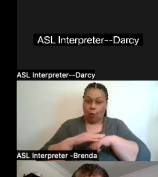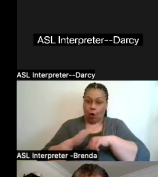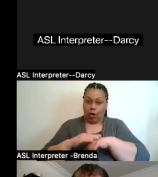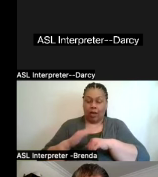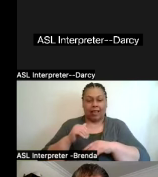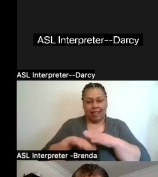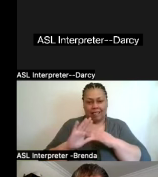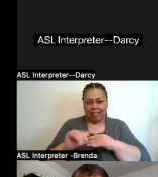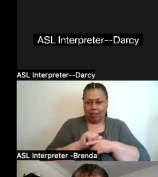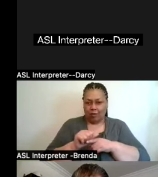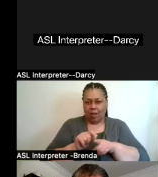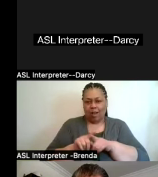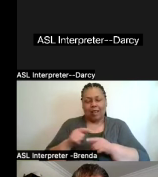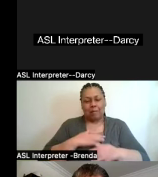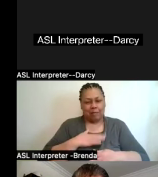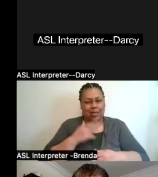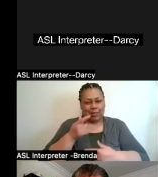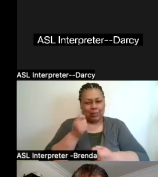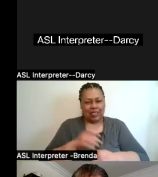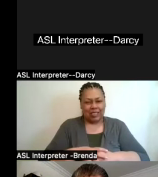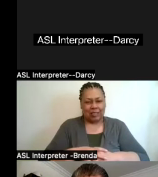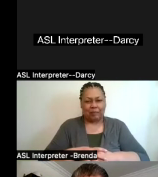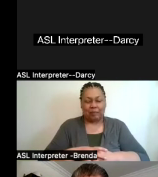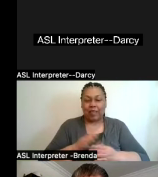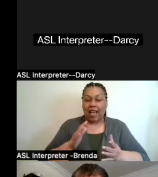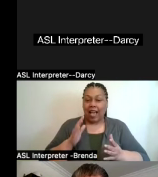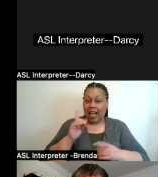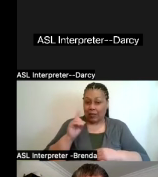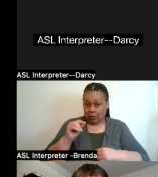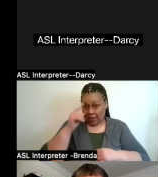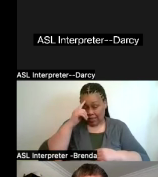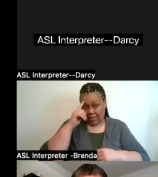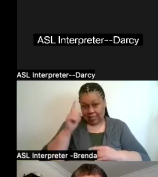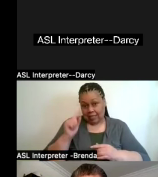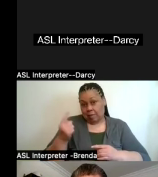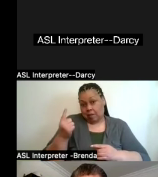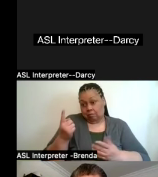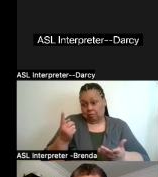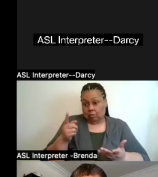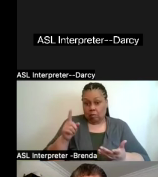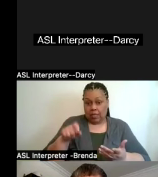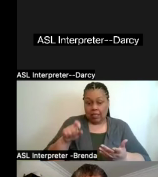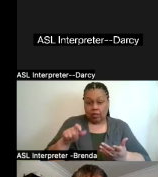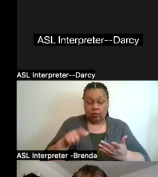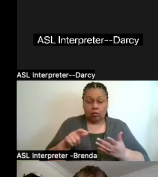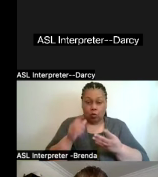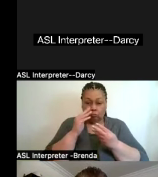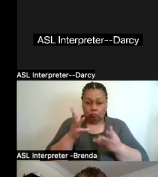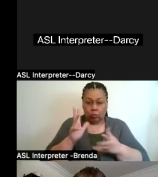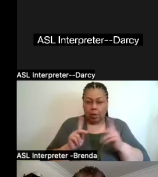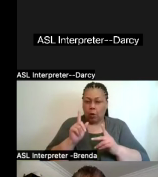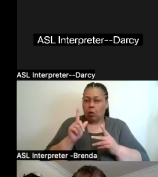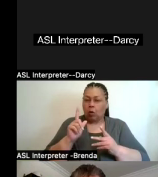So glad you're interested in that. I do think it's something that we want to make people not only know how it works,